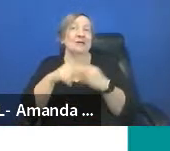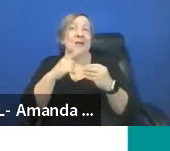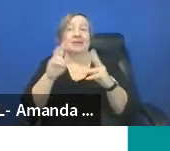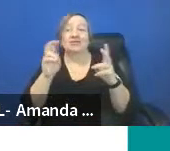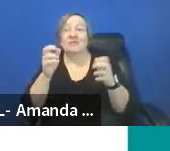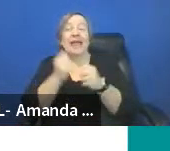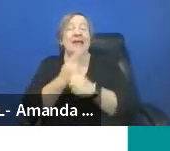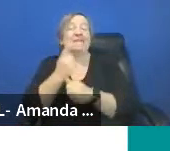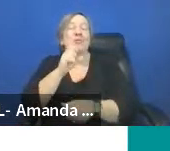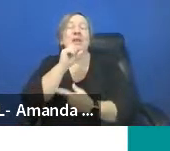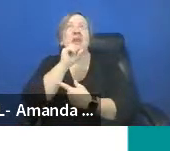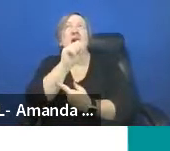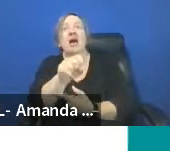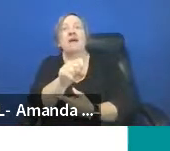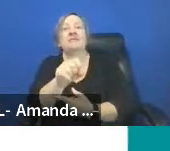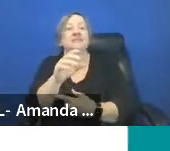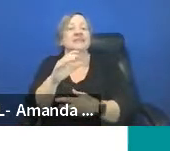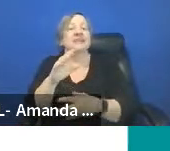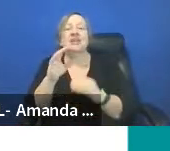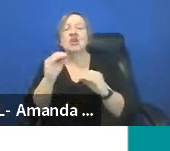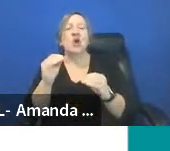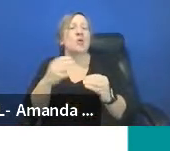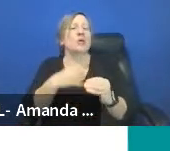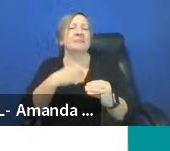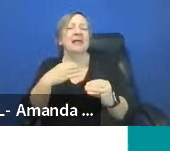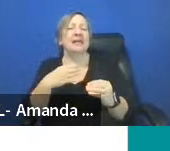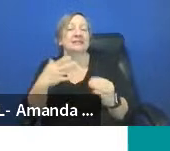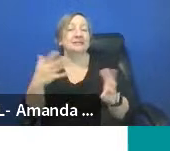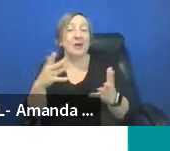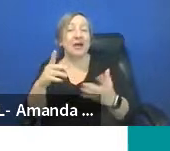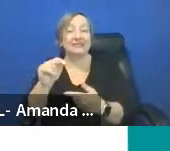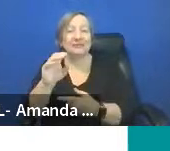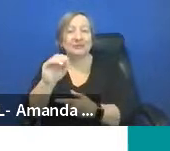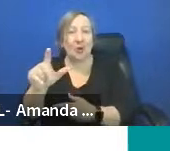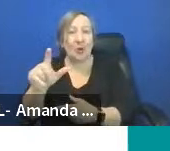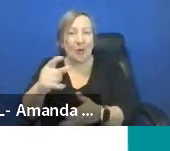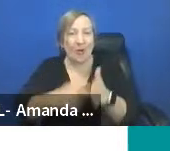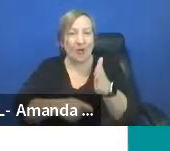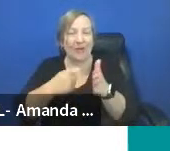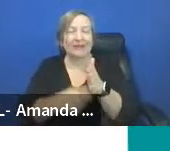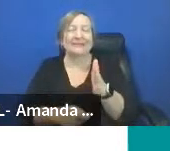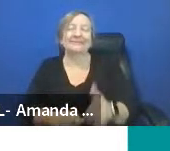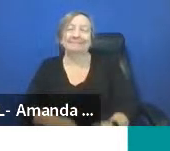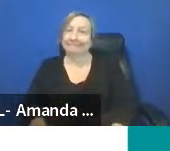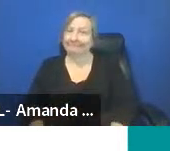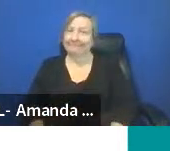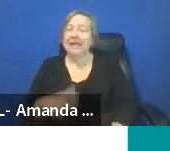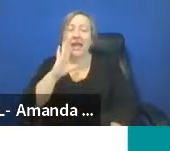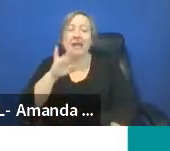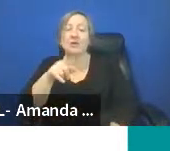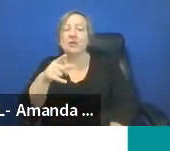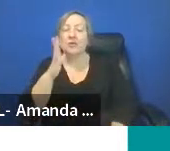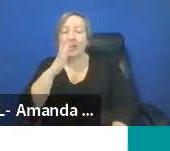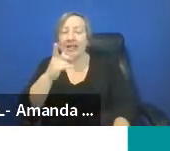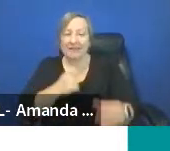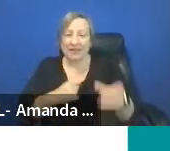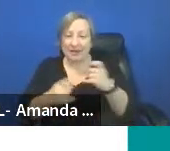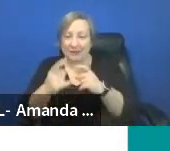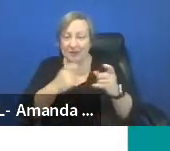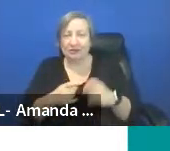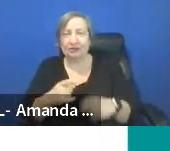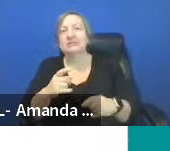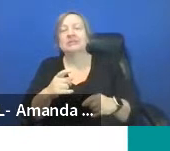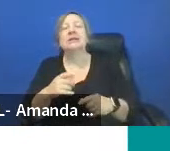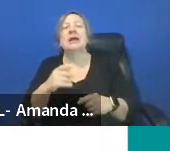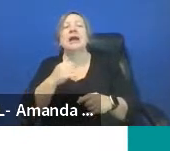loves and has almost no issues with, which is tolling. I know that you will have a lot of questions, and in this case, I'm going to ask you